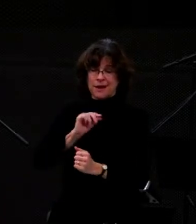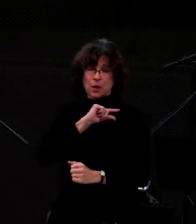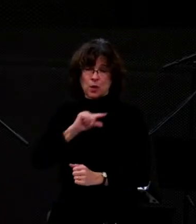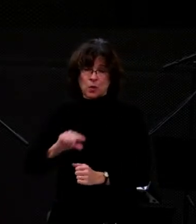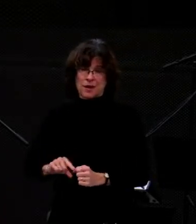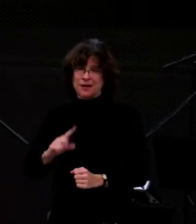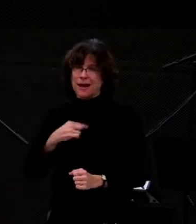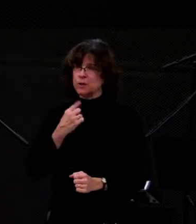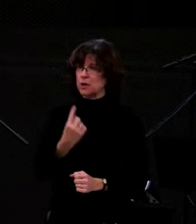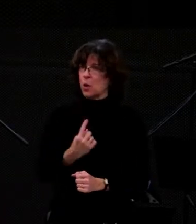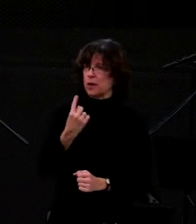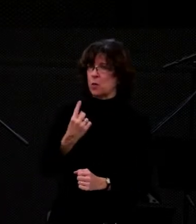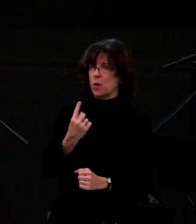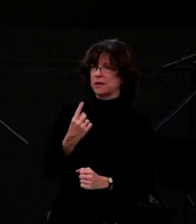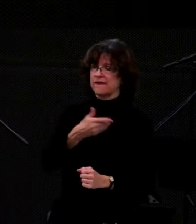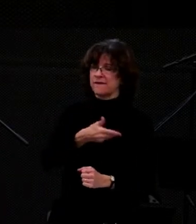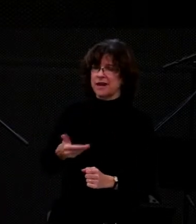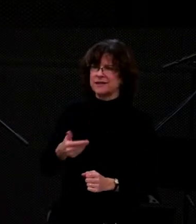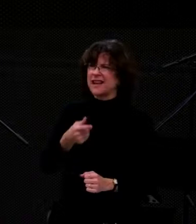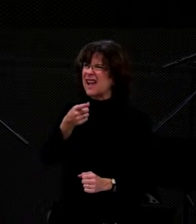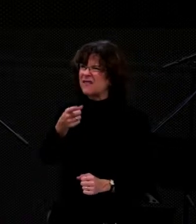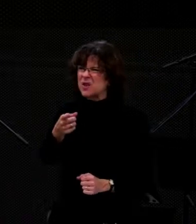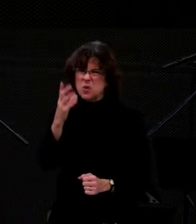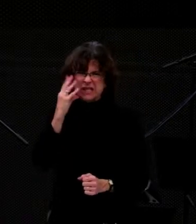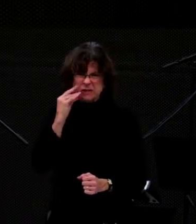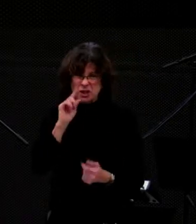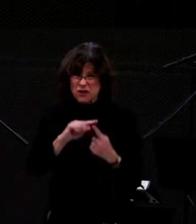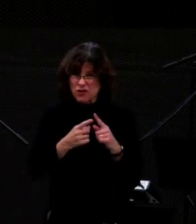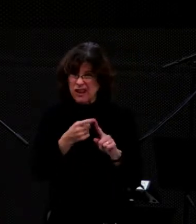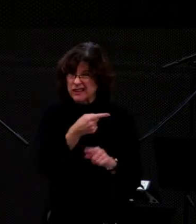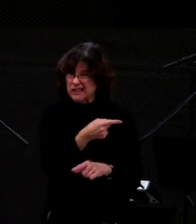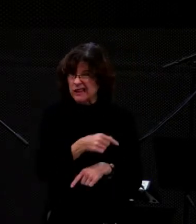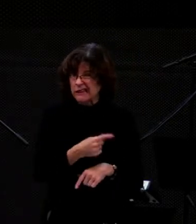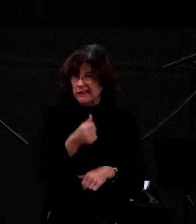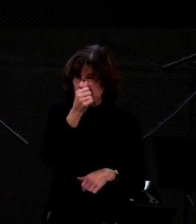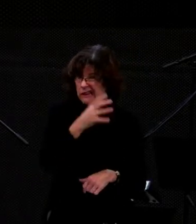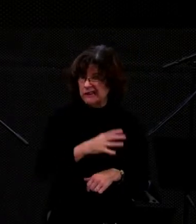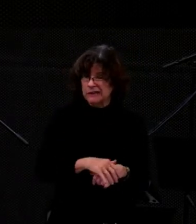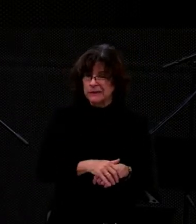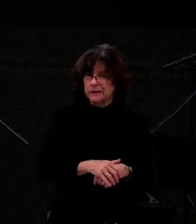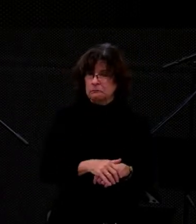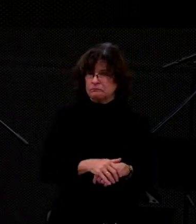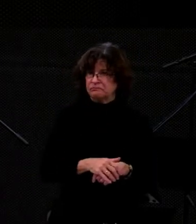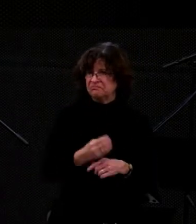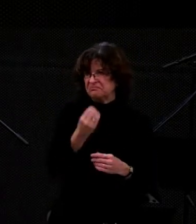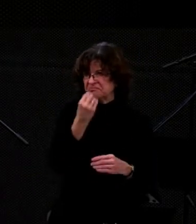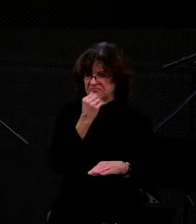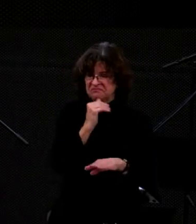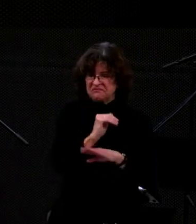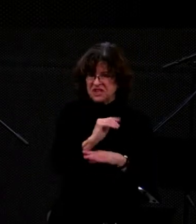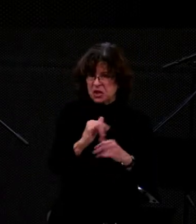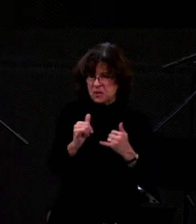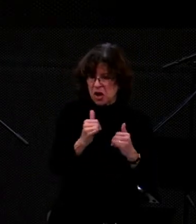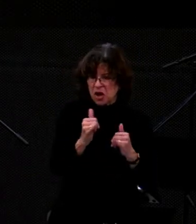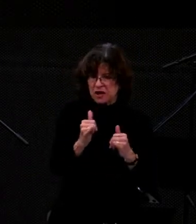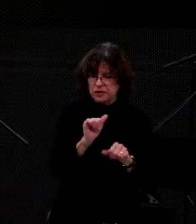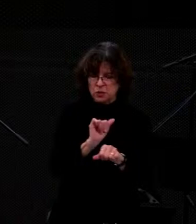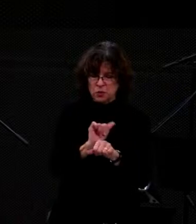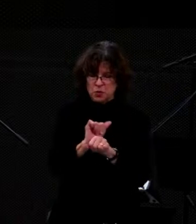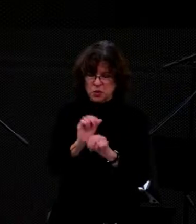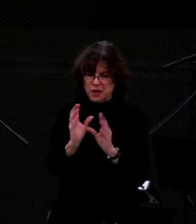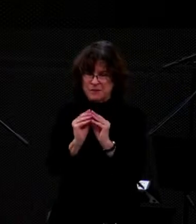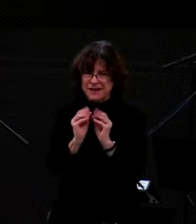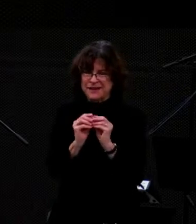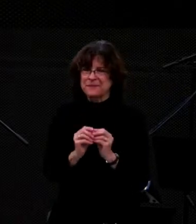ever been around someone like Haman before? At a dinner party or at a work meeting? Brian Regan,